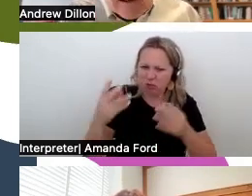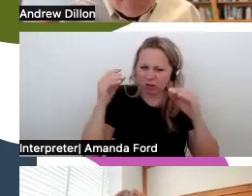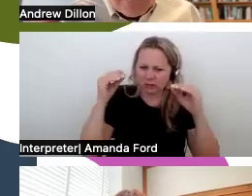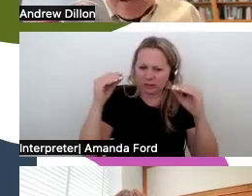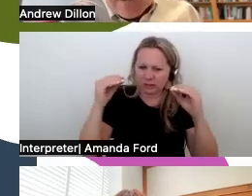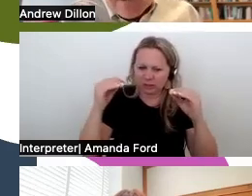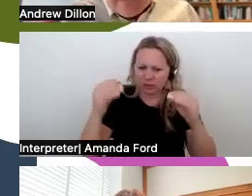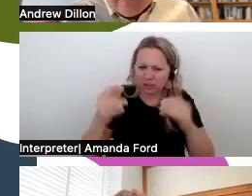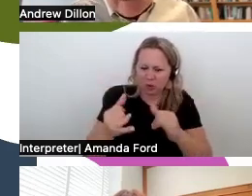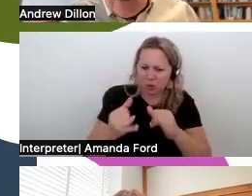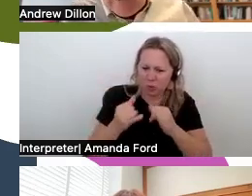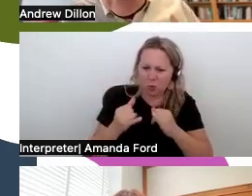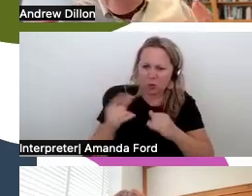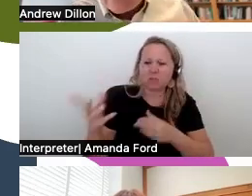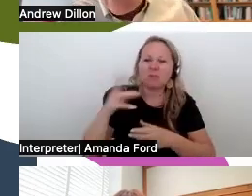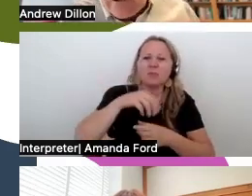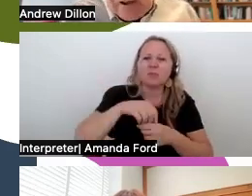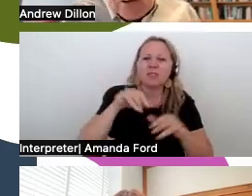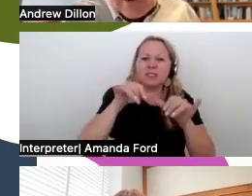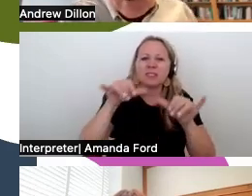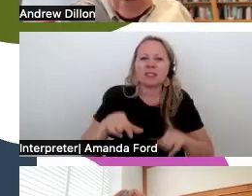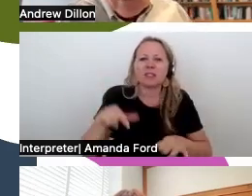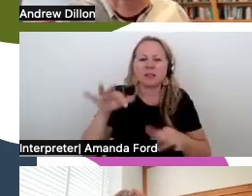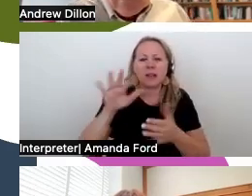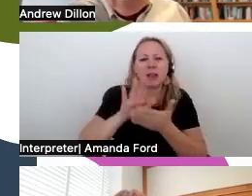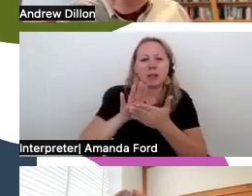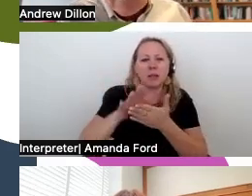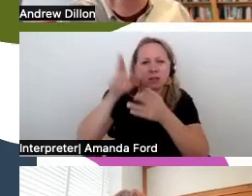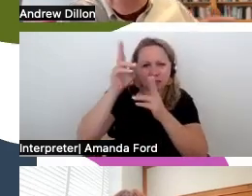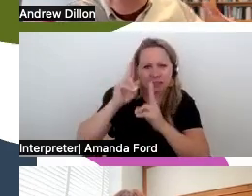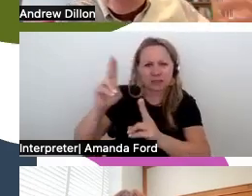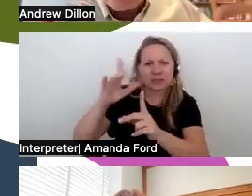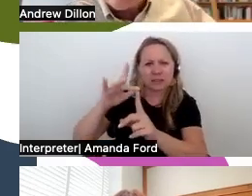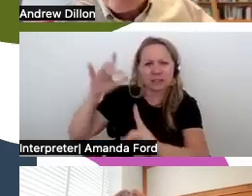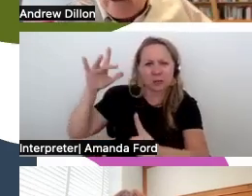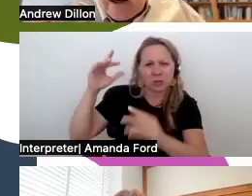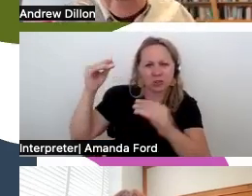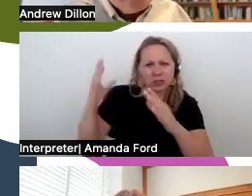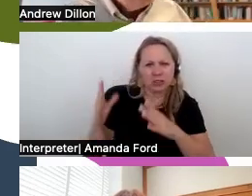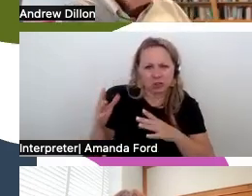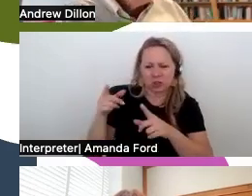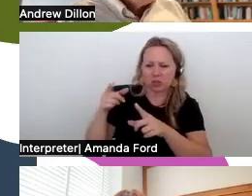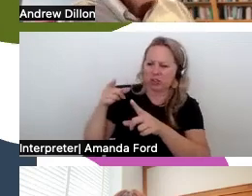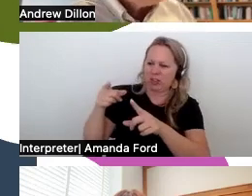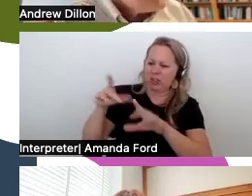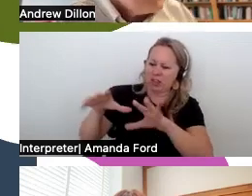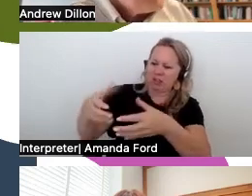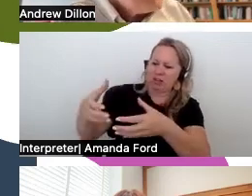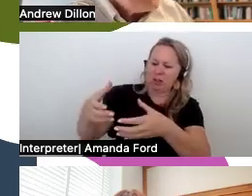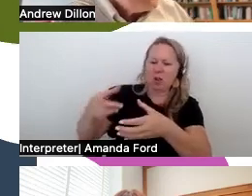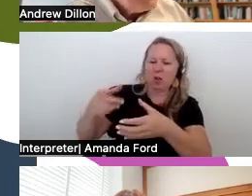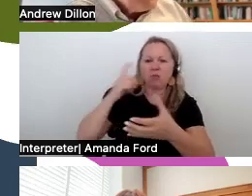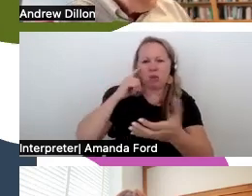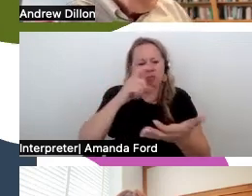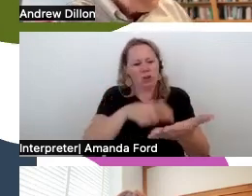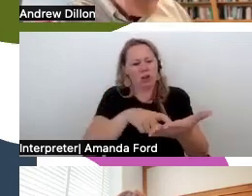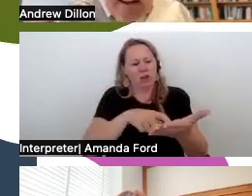our System Academy of Distinguished Teachers, which sets out to sort of recognize the very special and